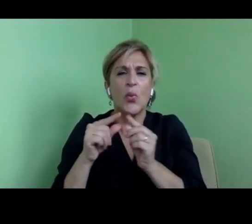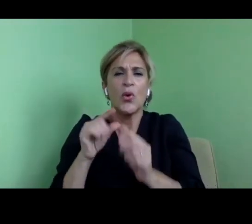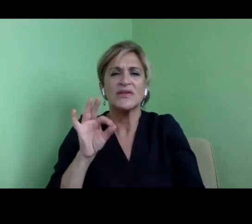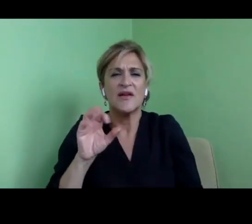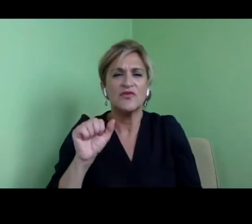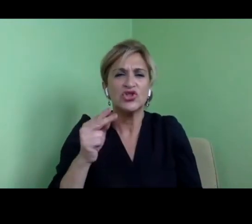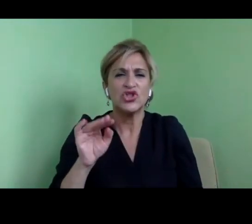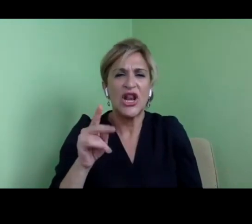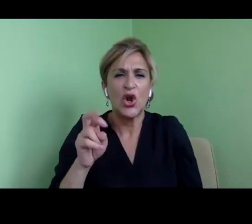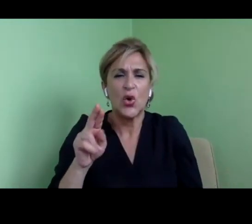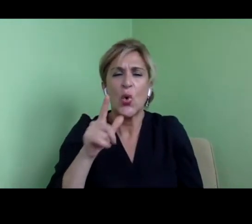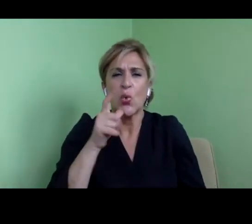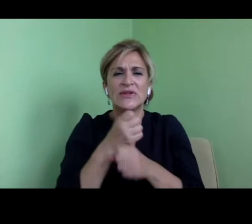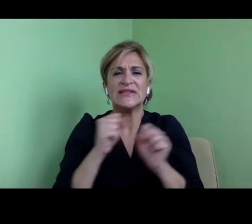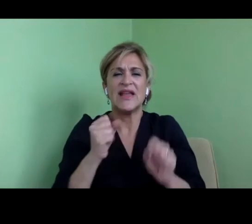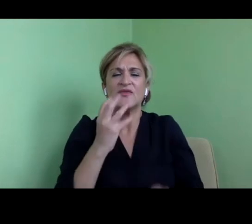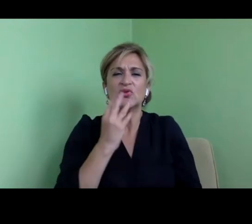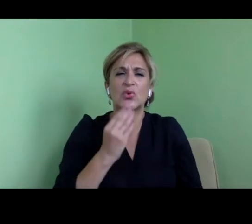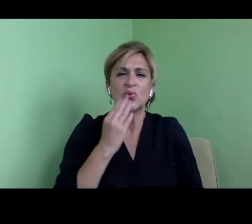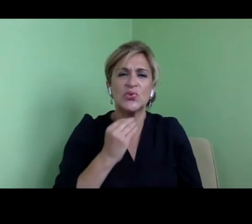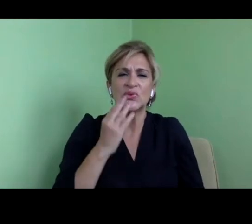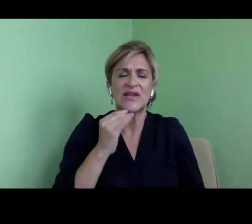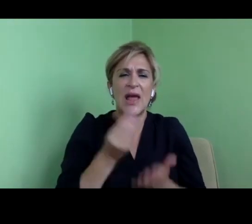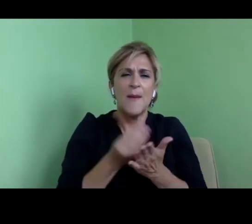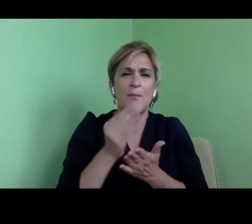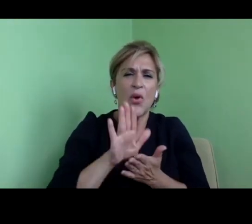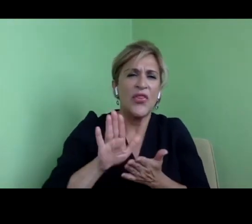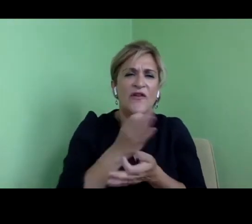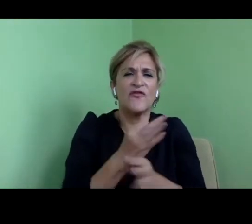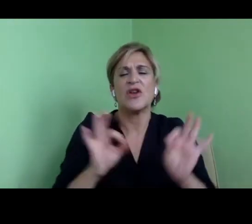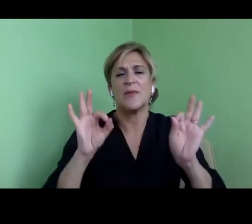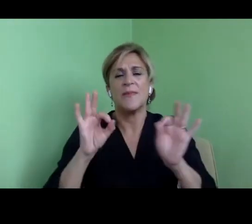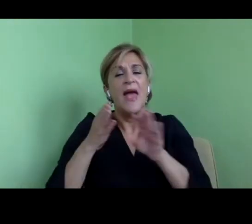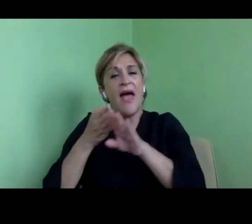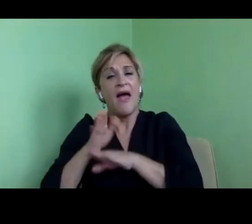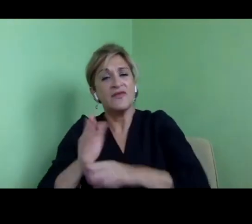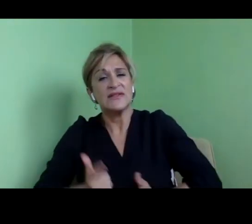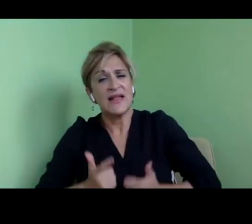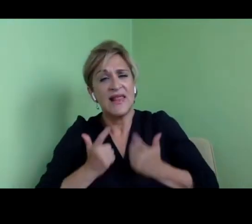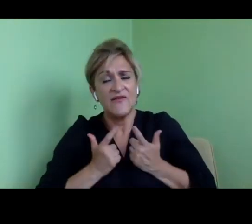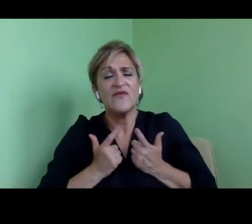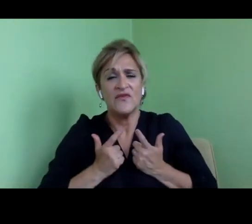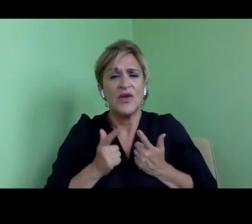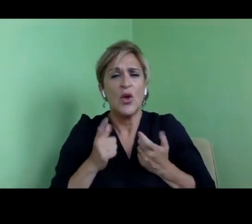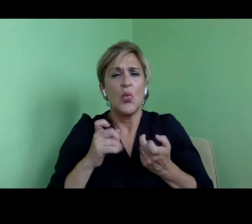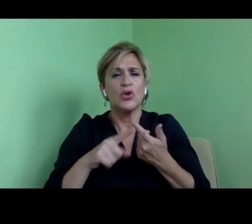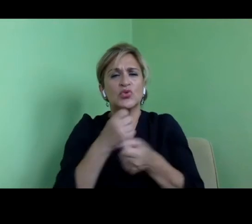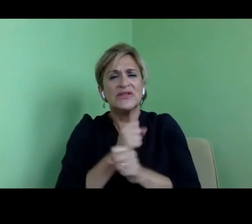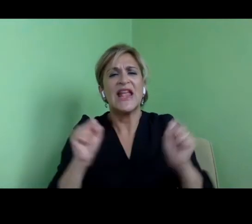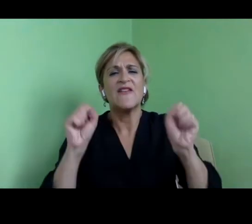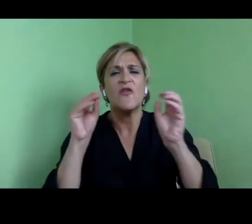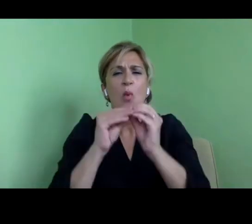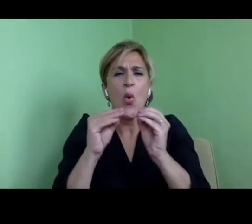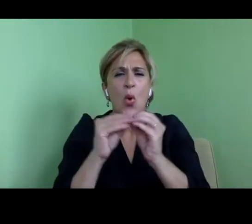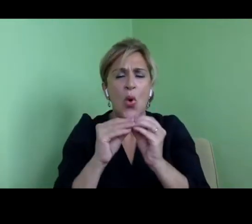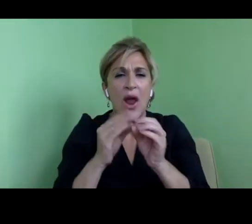Jews from the Gestapo and bought their freedom, even after he spent his lifetime fortune, he wanted to save more. At